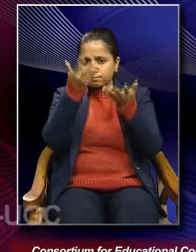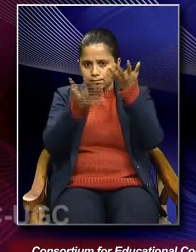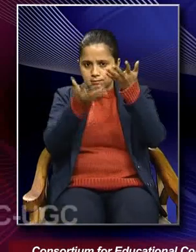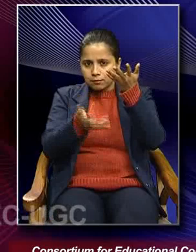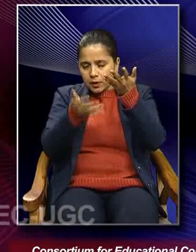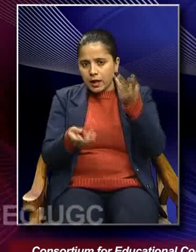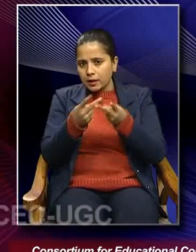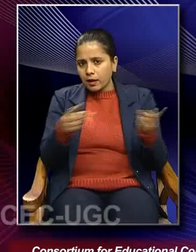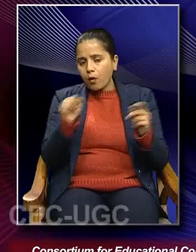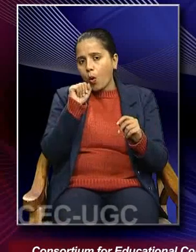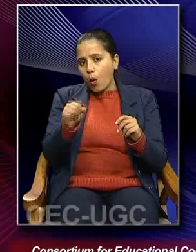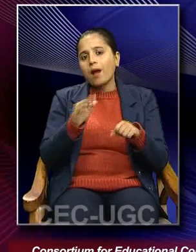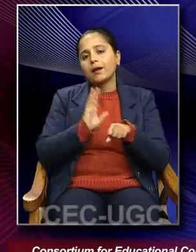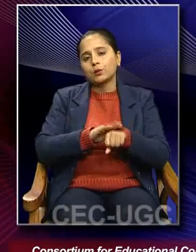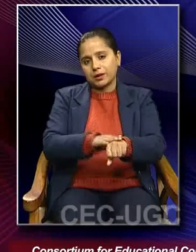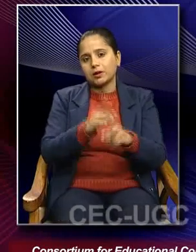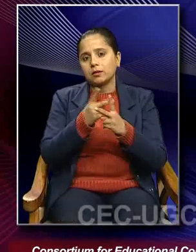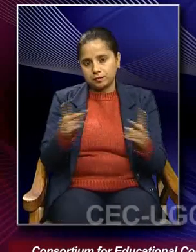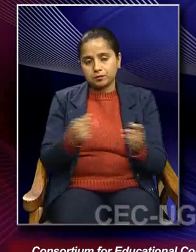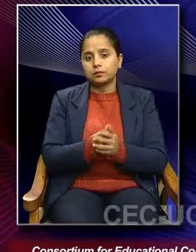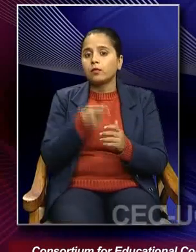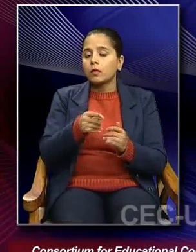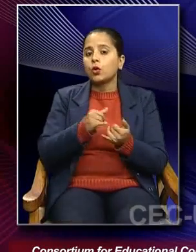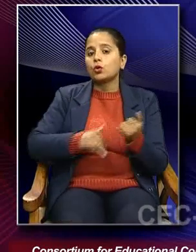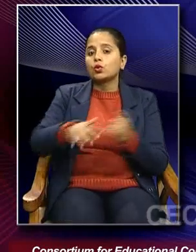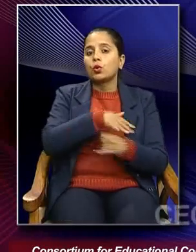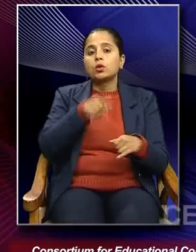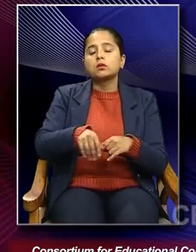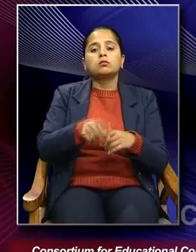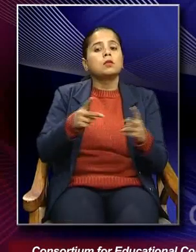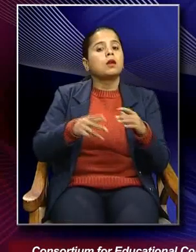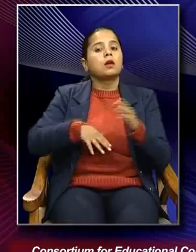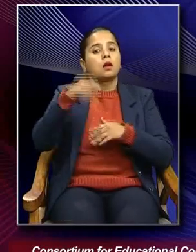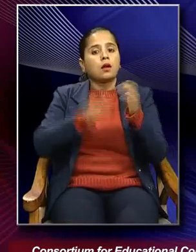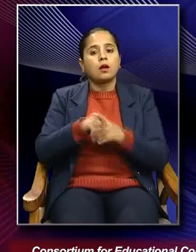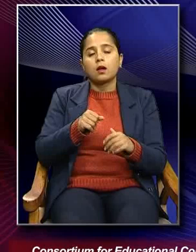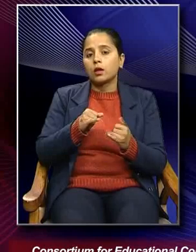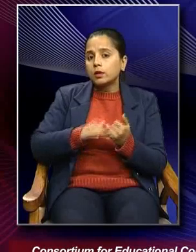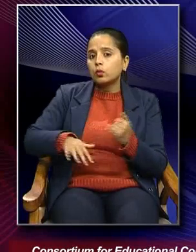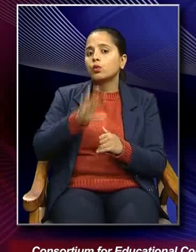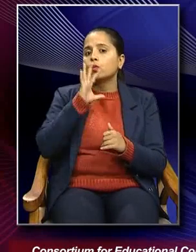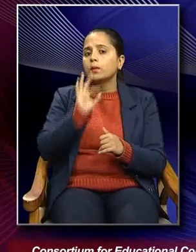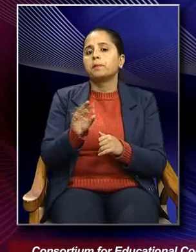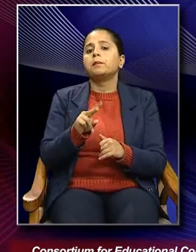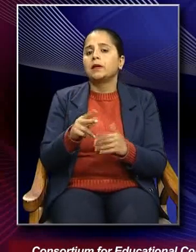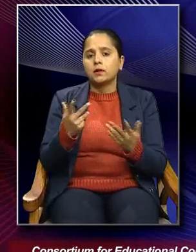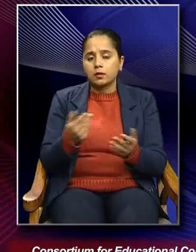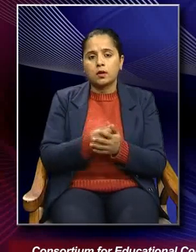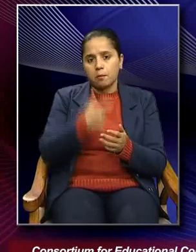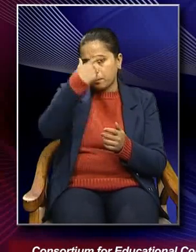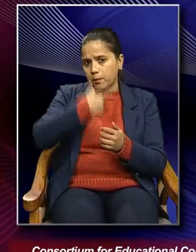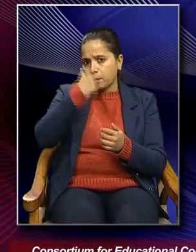individual experience. The social construction of reality means that